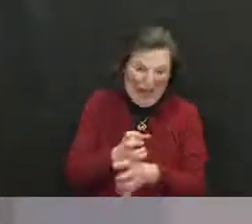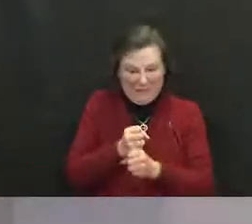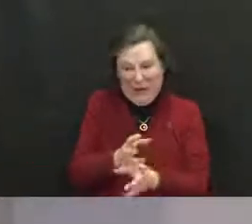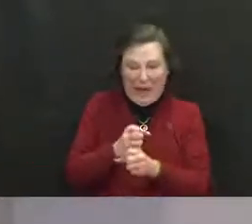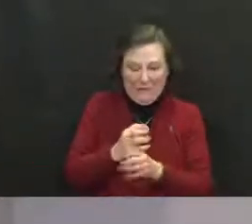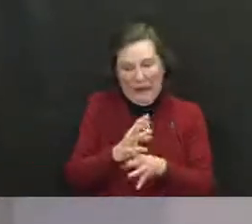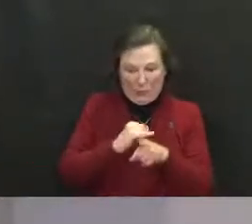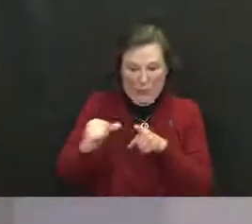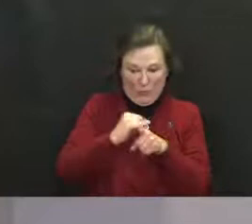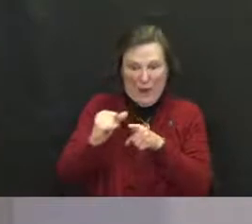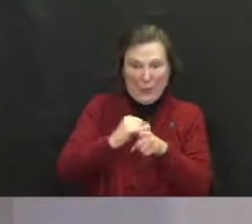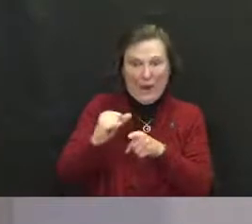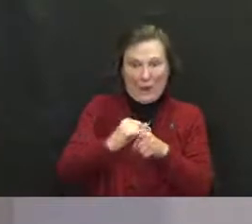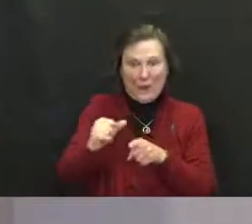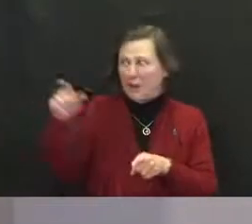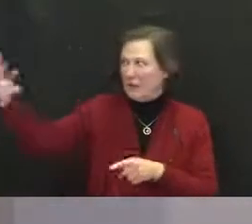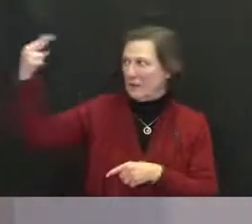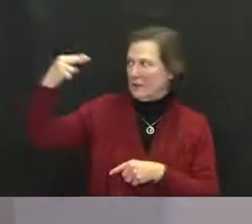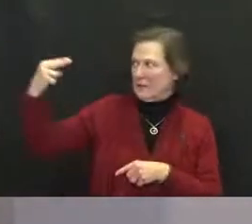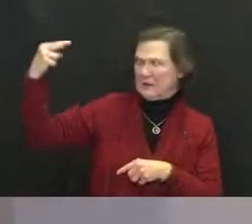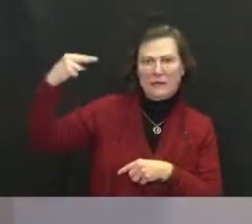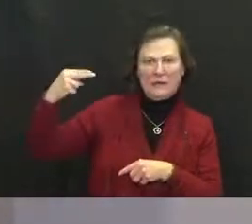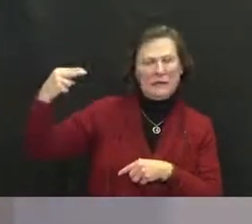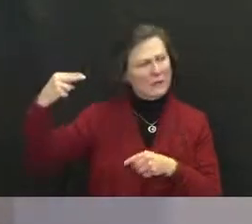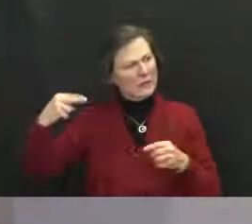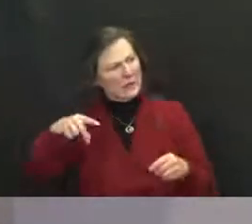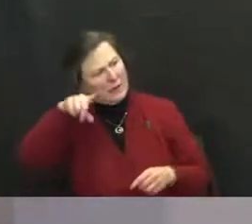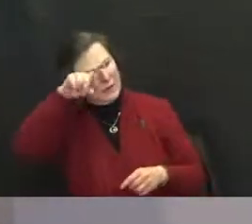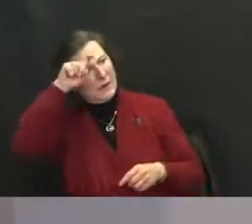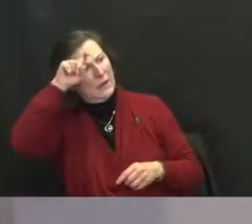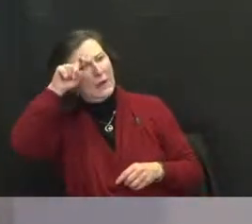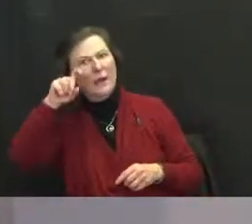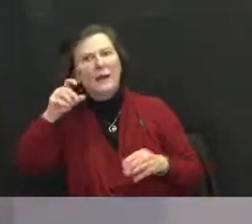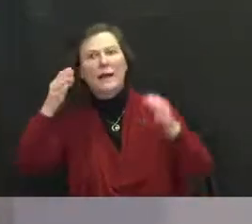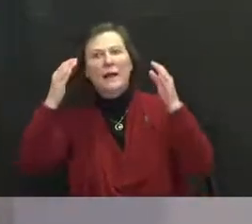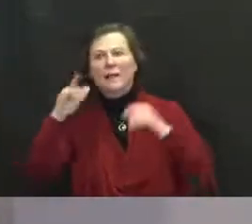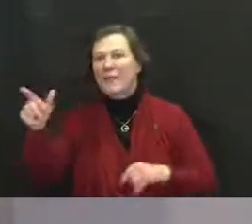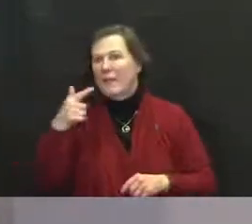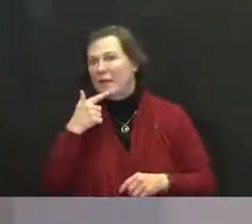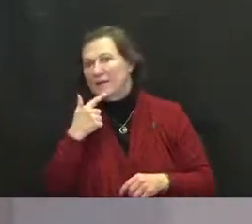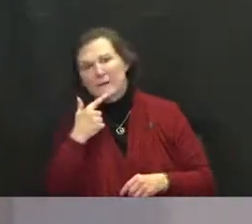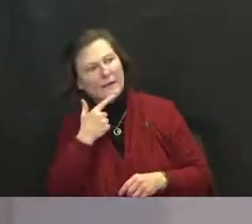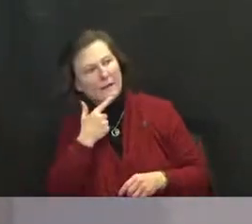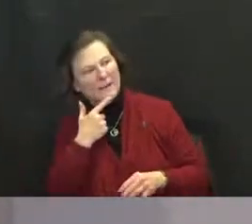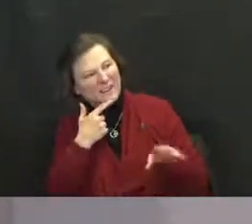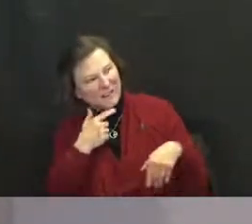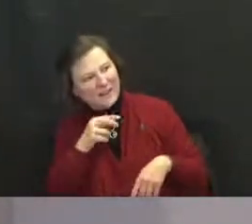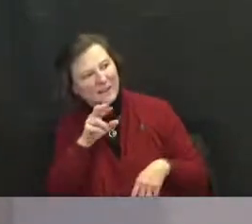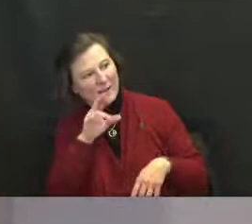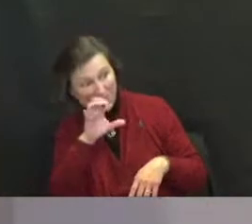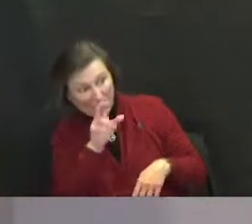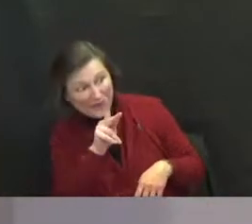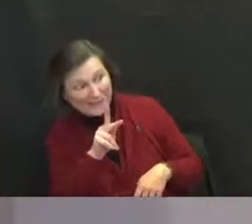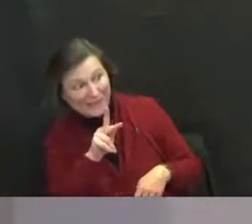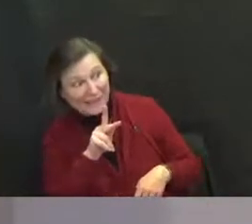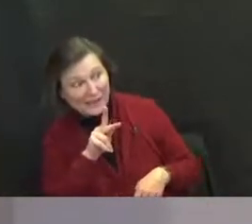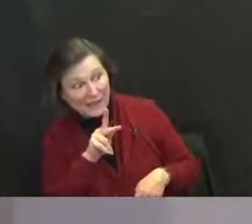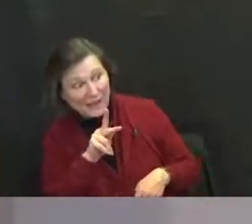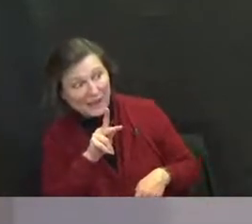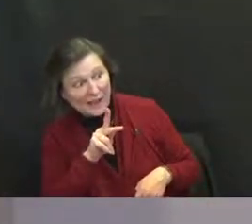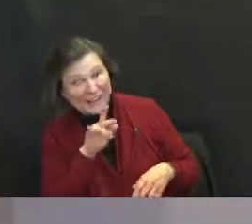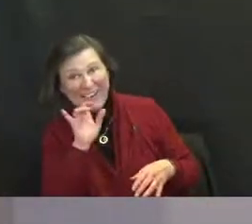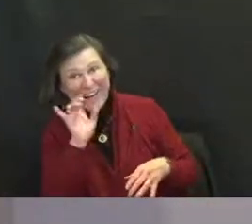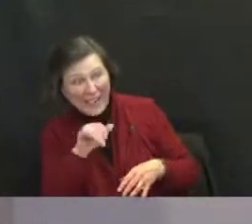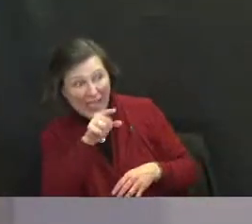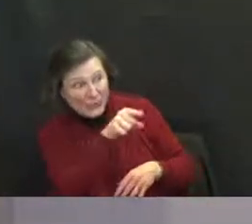deleteds, staring at me in wonderment. And they said, "Rick, is